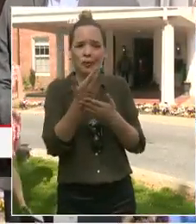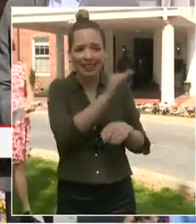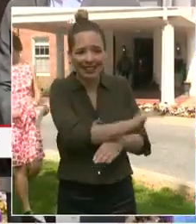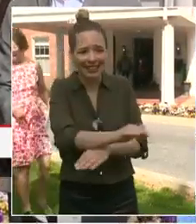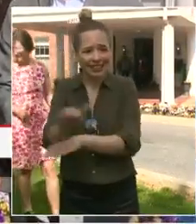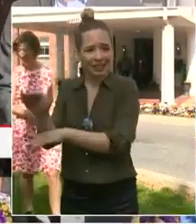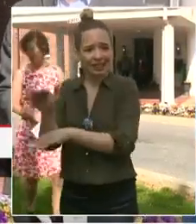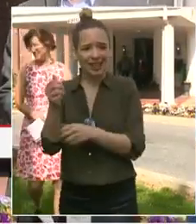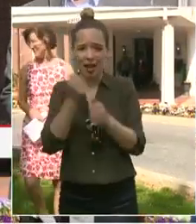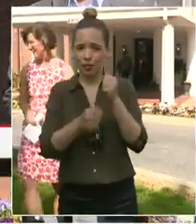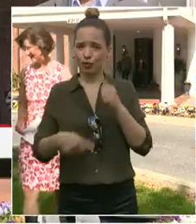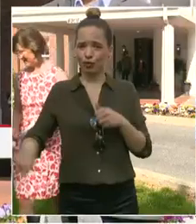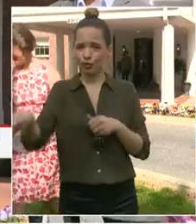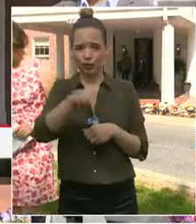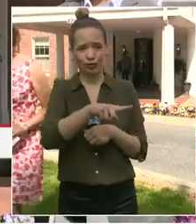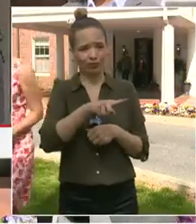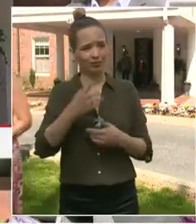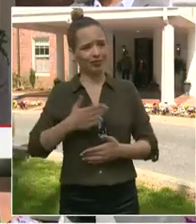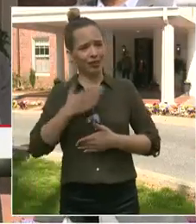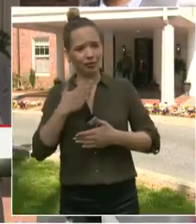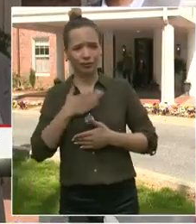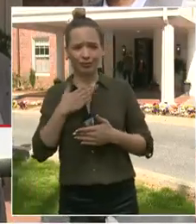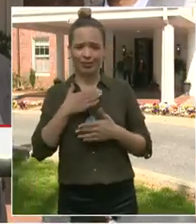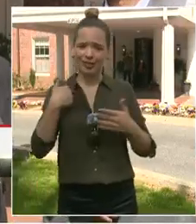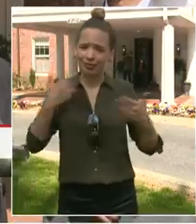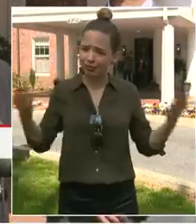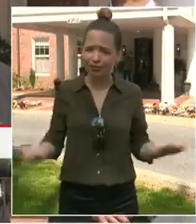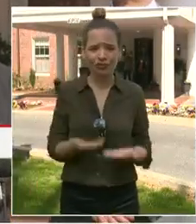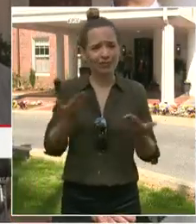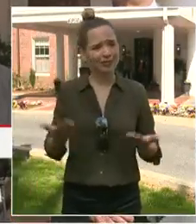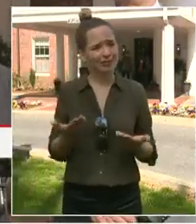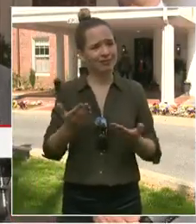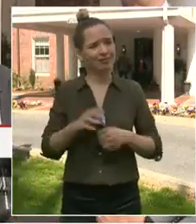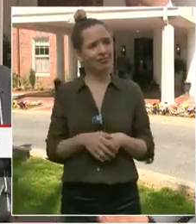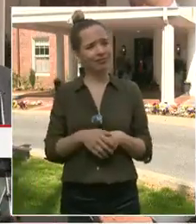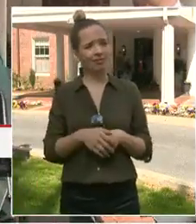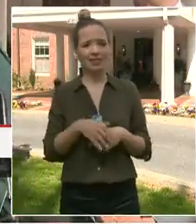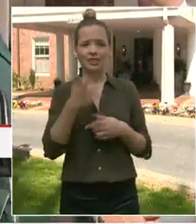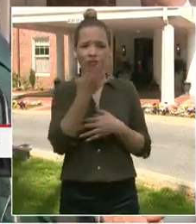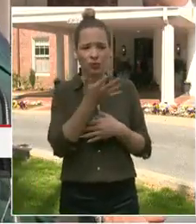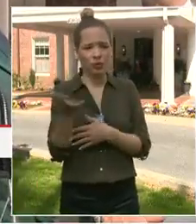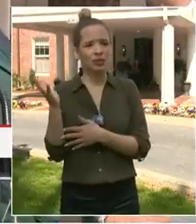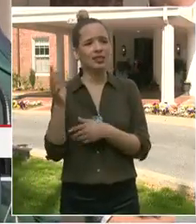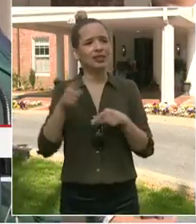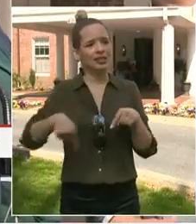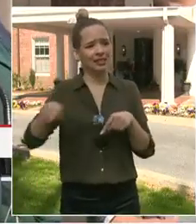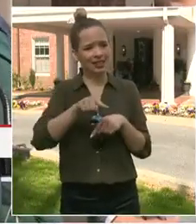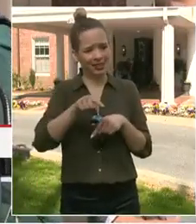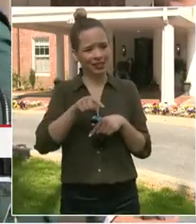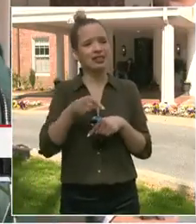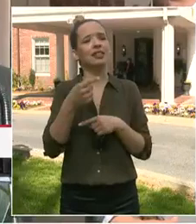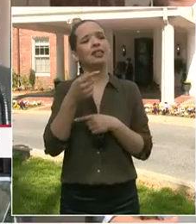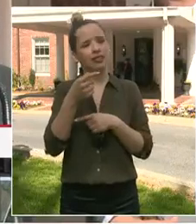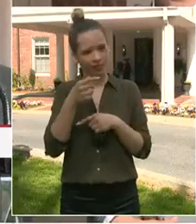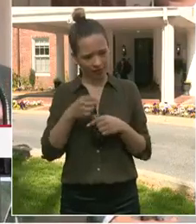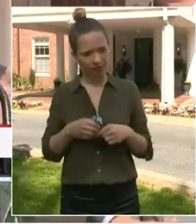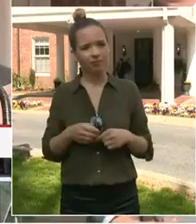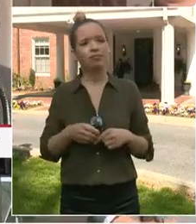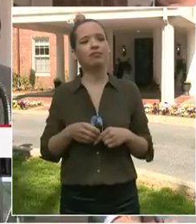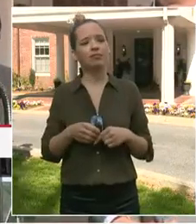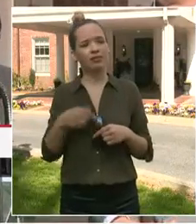I'm very happy to be with you here at Forest Hills. I'm even happier that this fine group